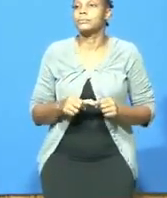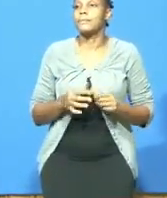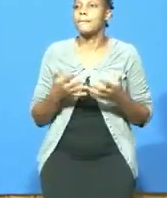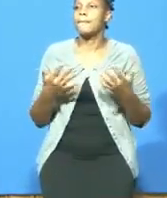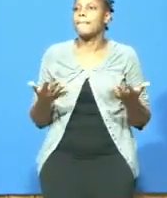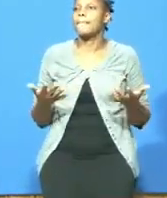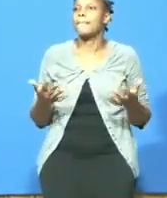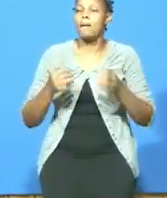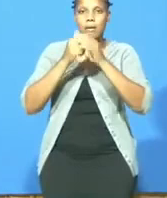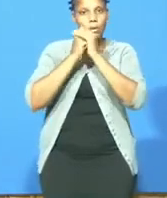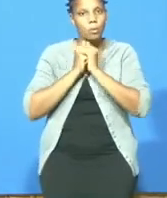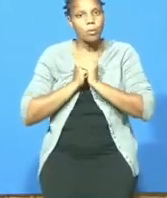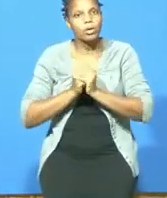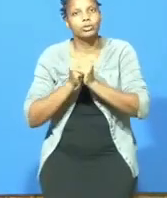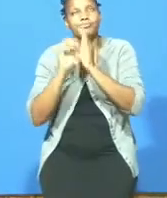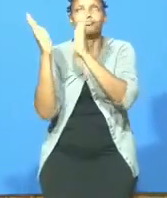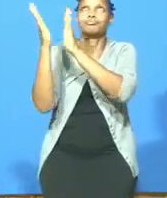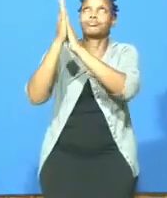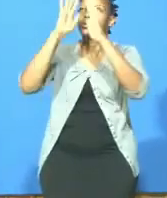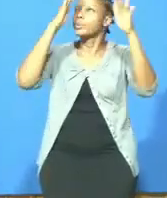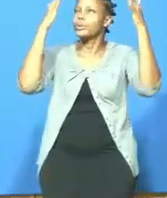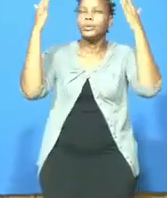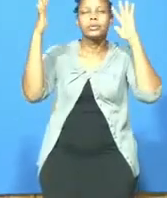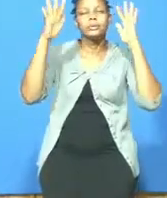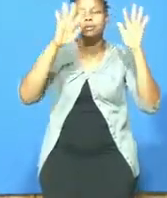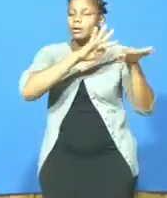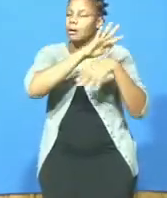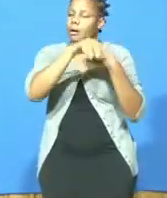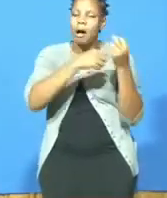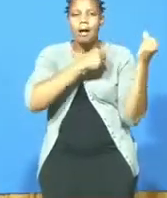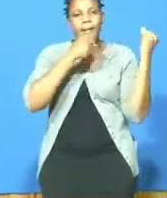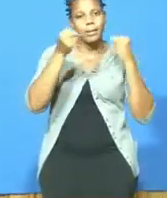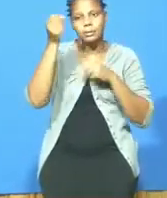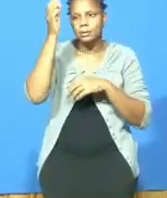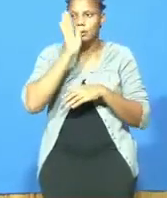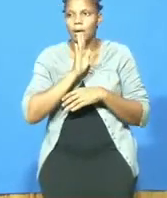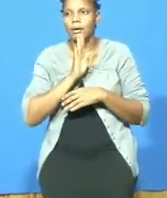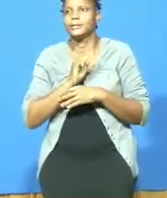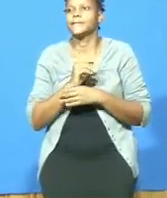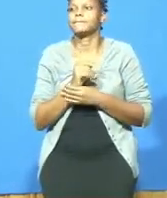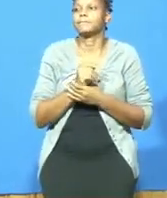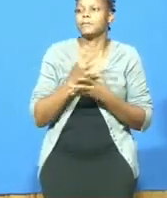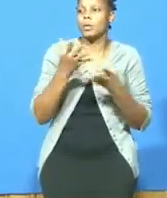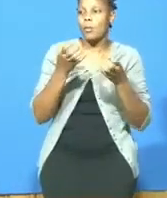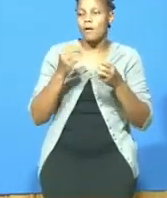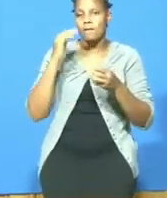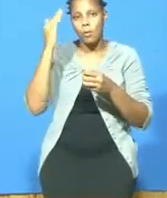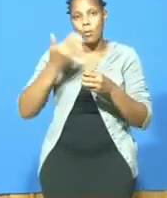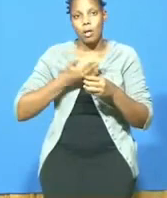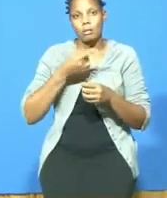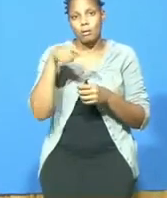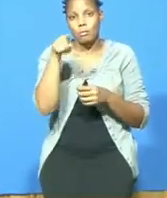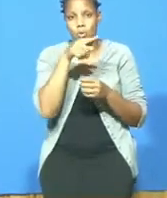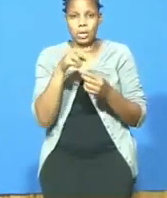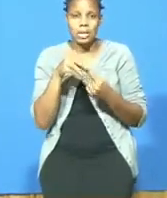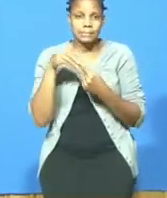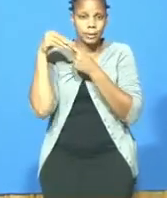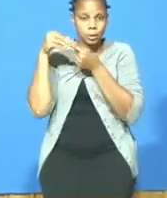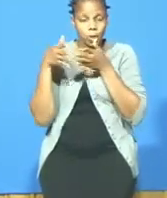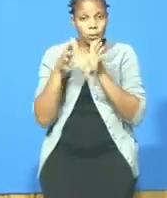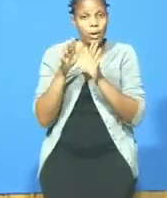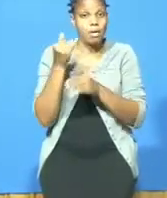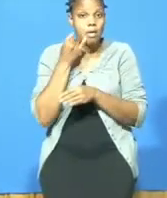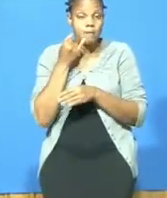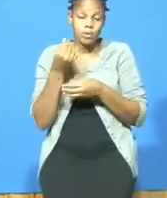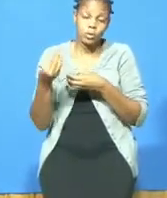to worship and to praise Almighty God. I want to welcome you in a very special way if you